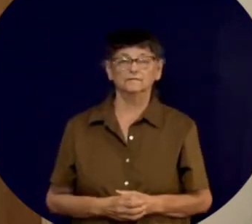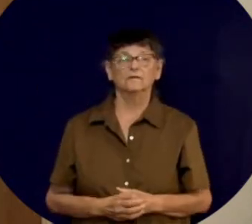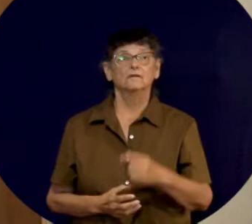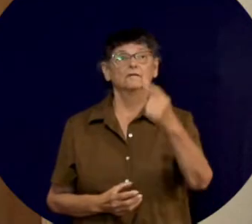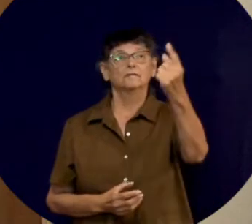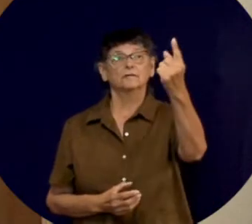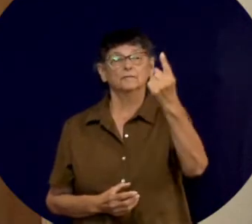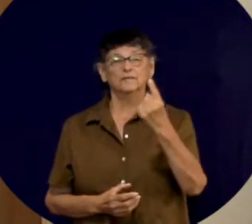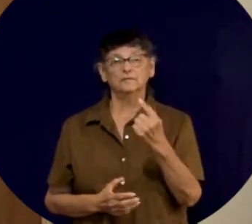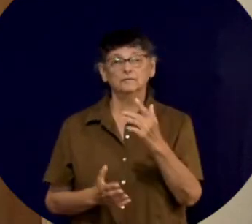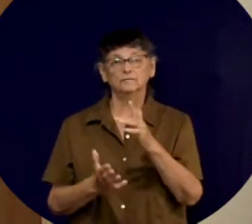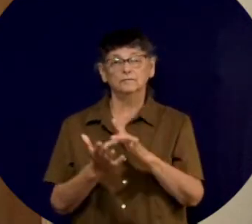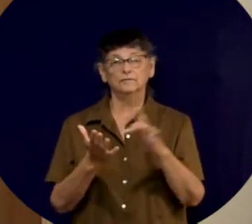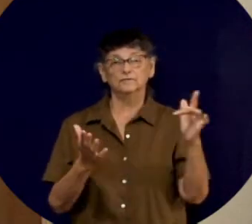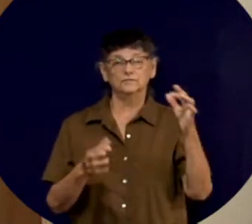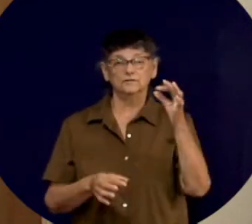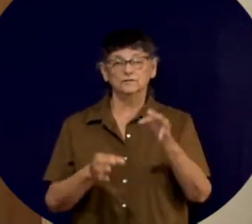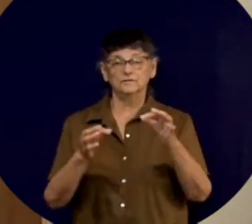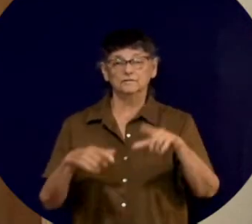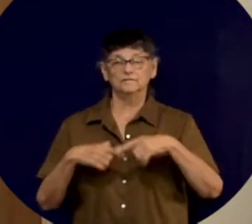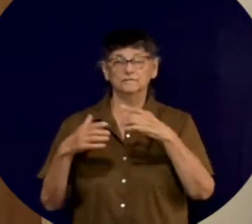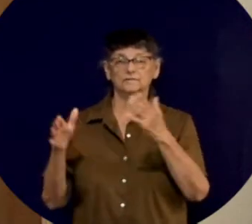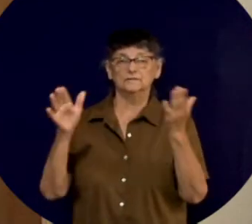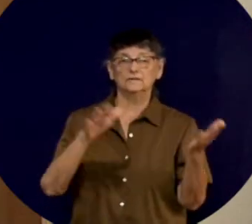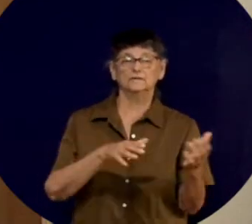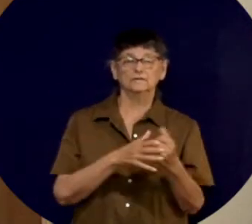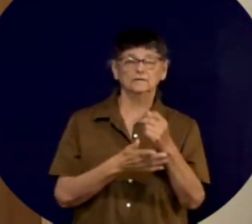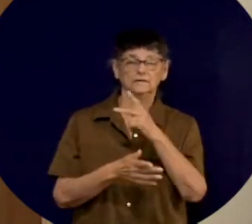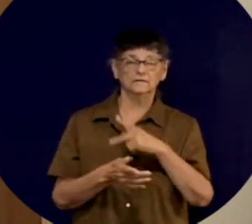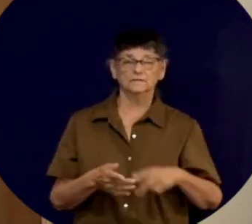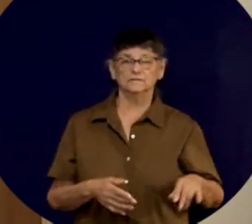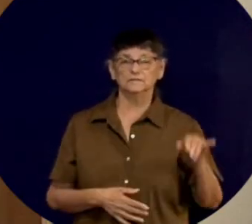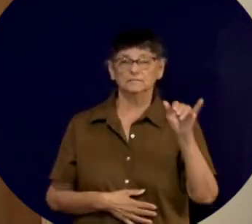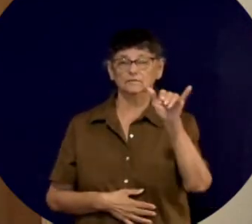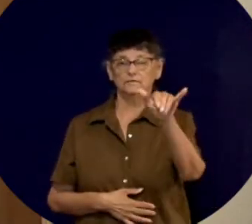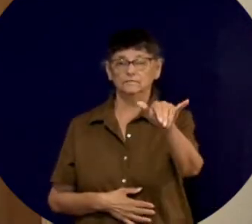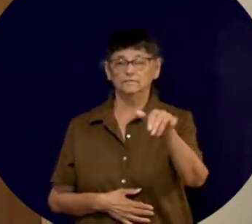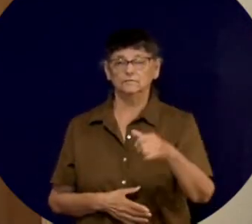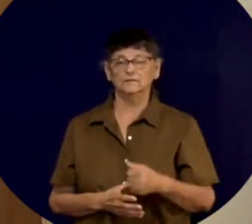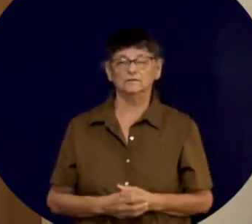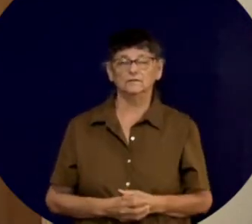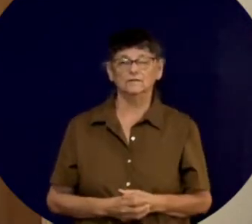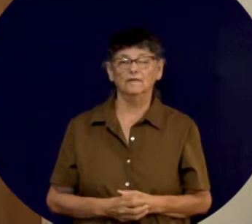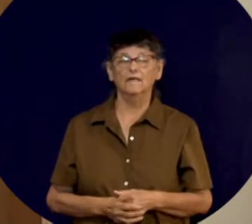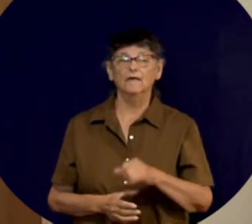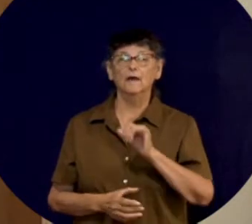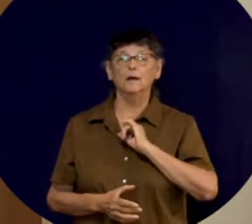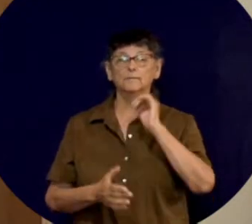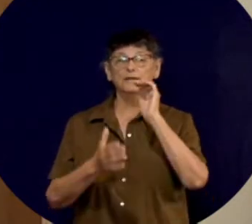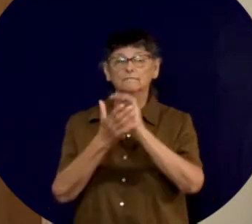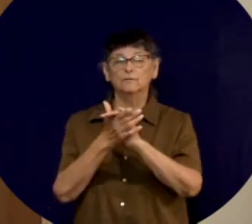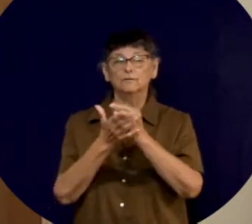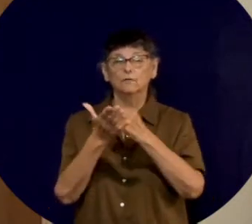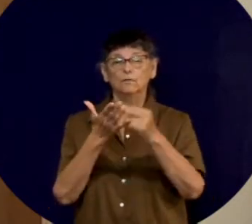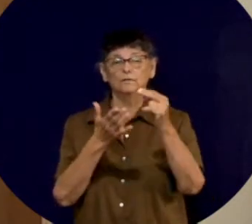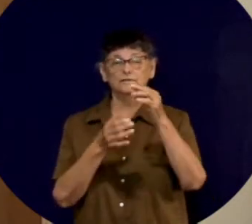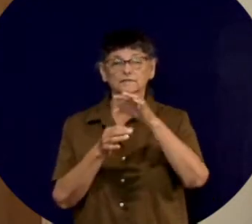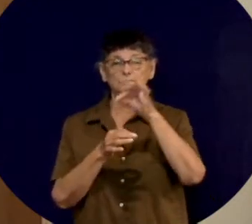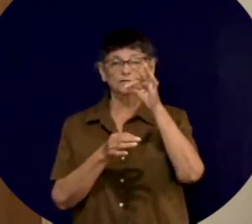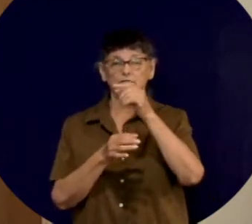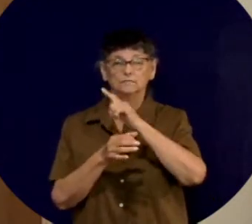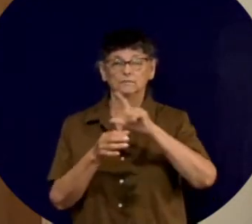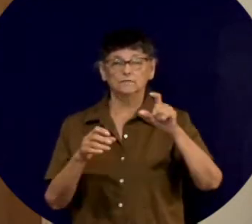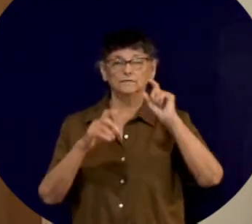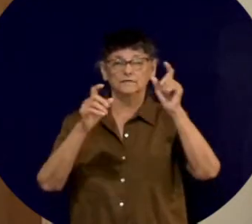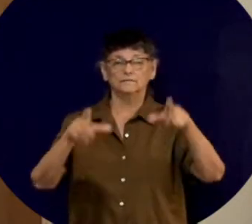Father. He will come again in glory to judge the living and the dead, and his kingdom will have no end. I believe in the Holy Spirit,